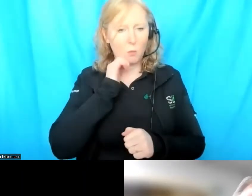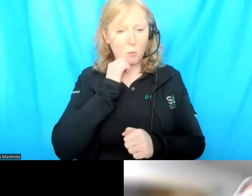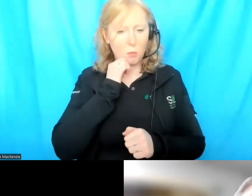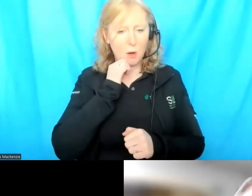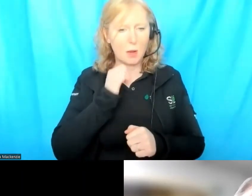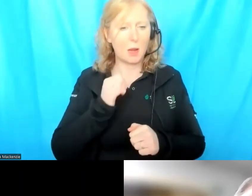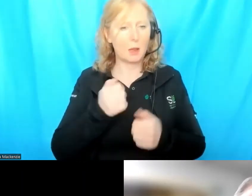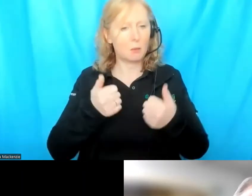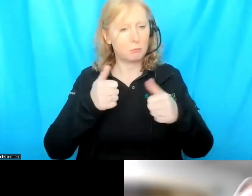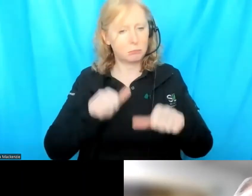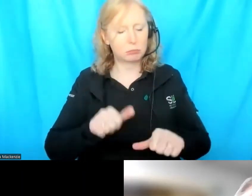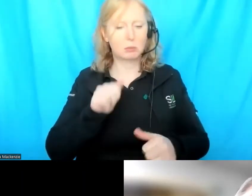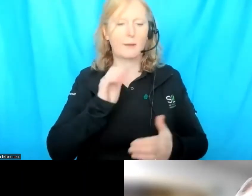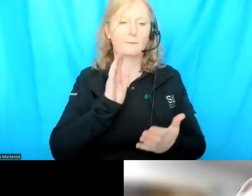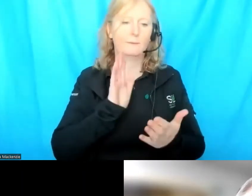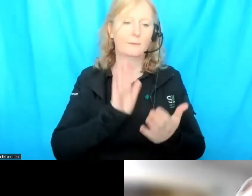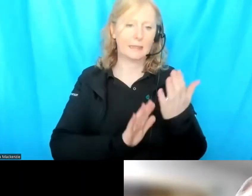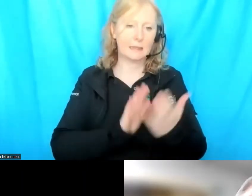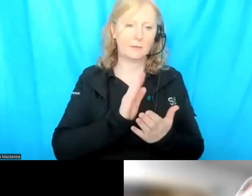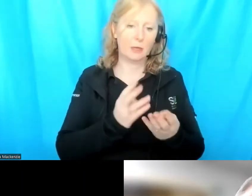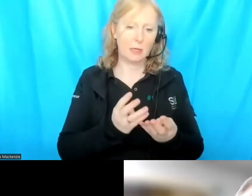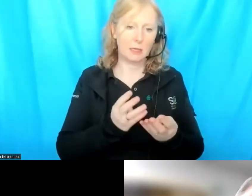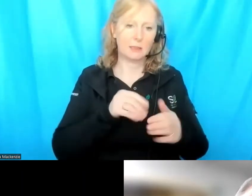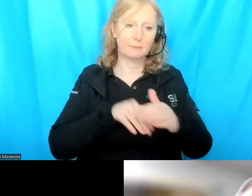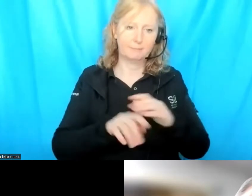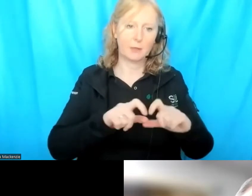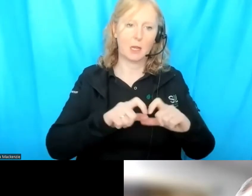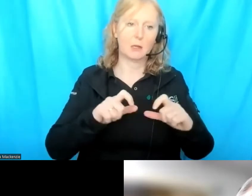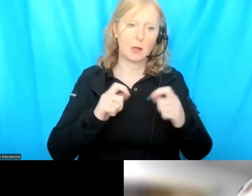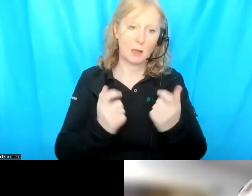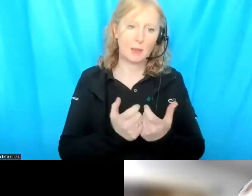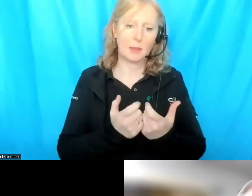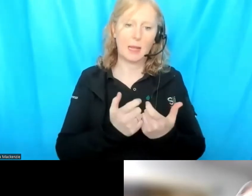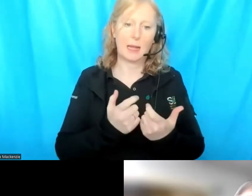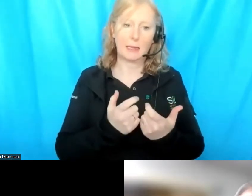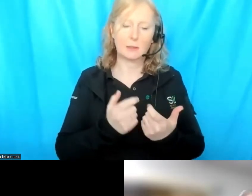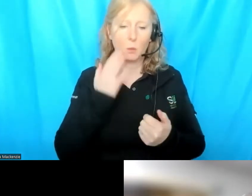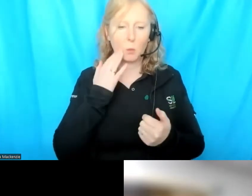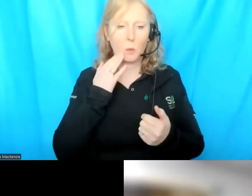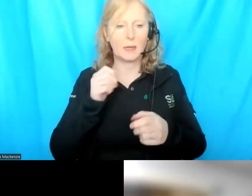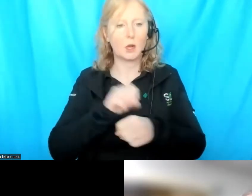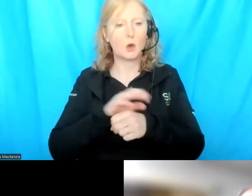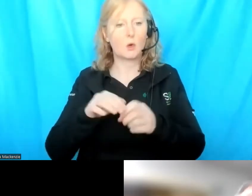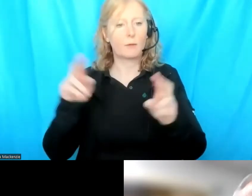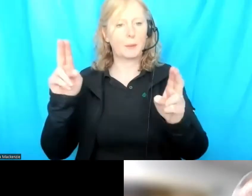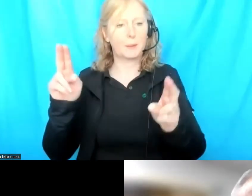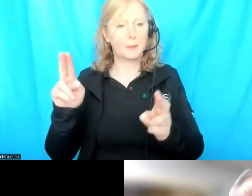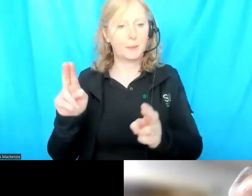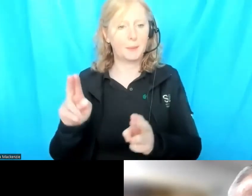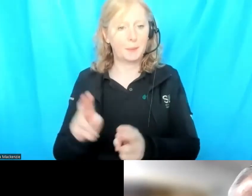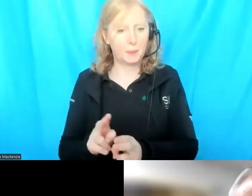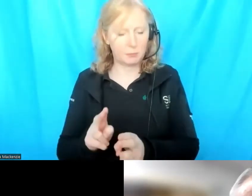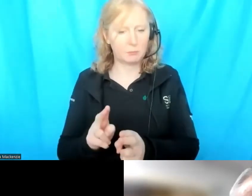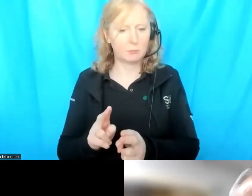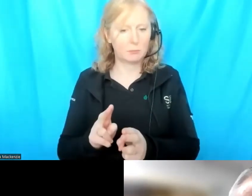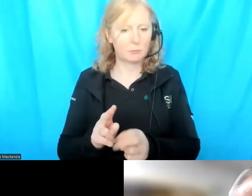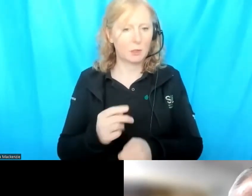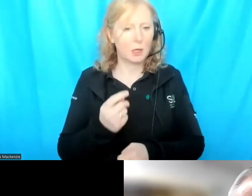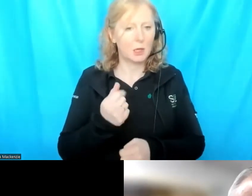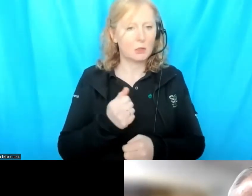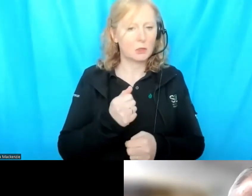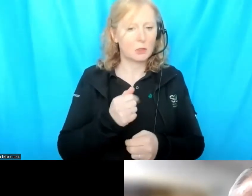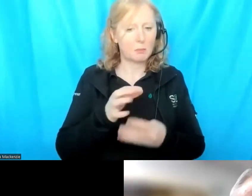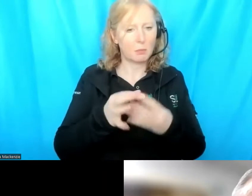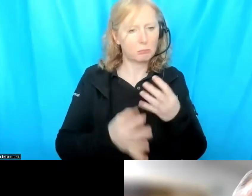course once the COVID situation eases a bit. And some of the parts of the course, just to give you